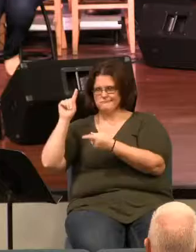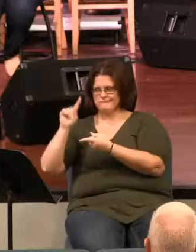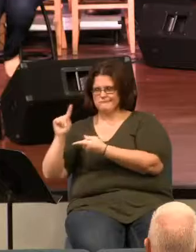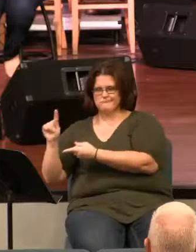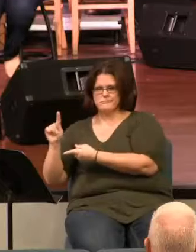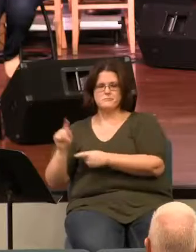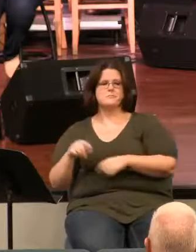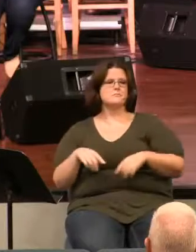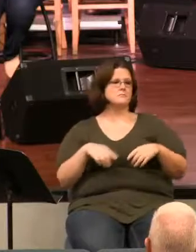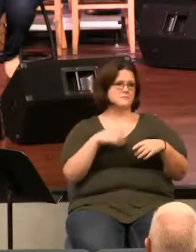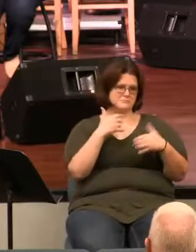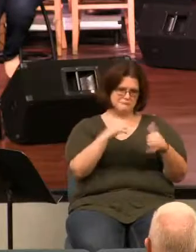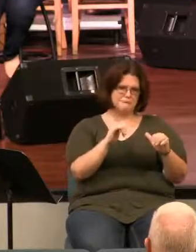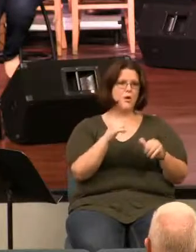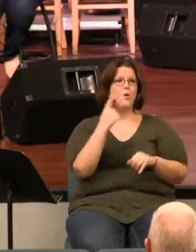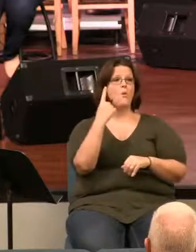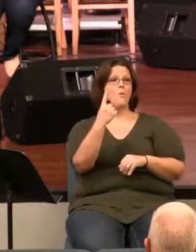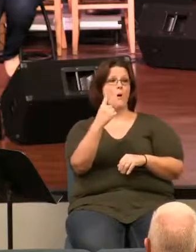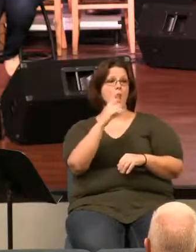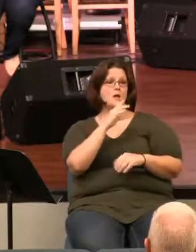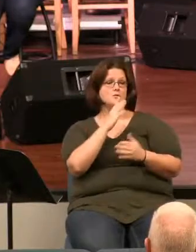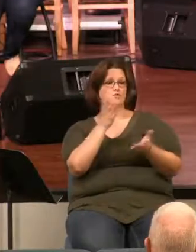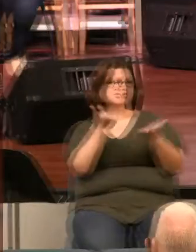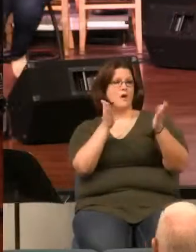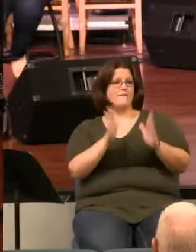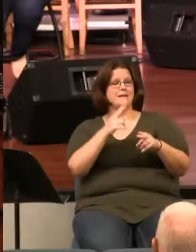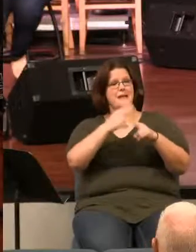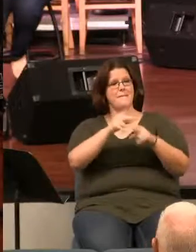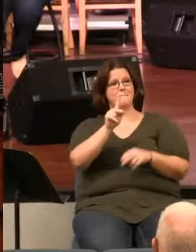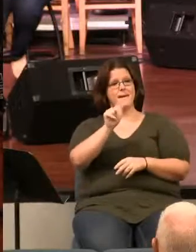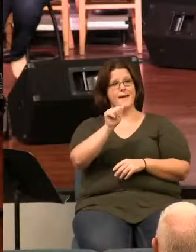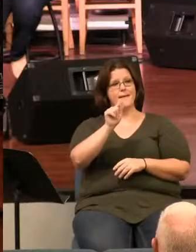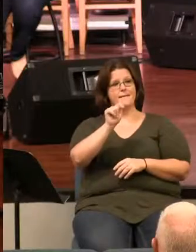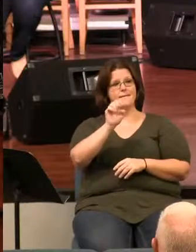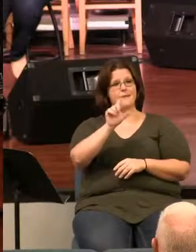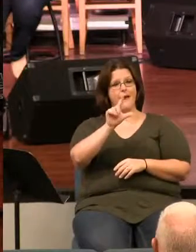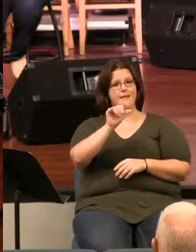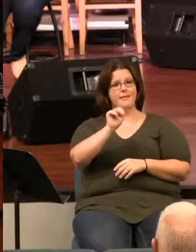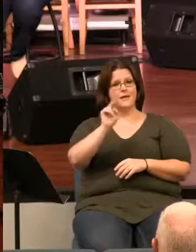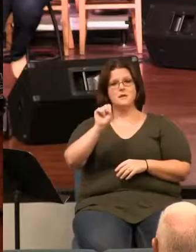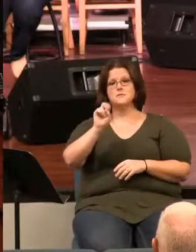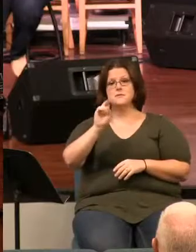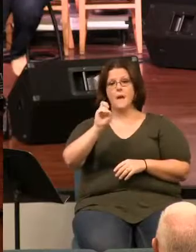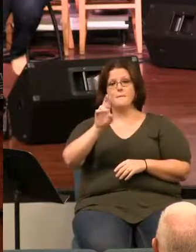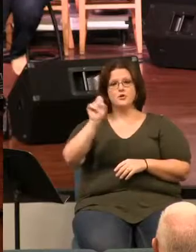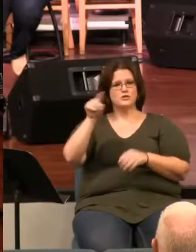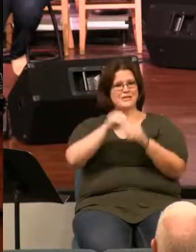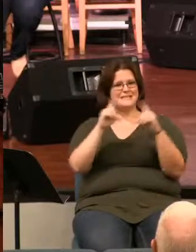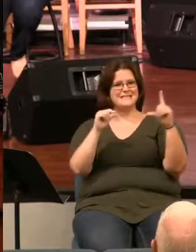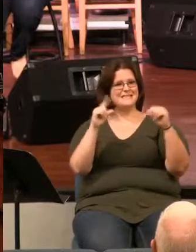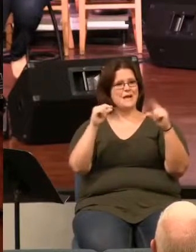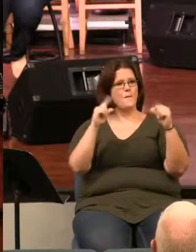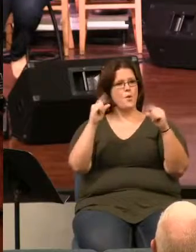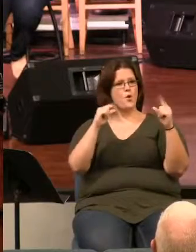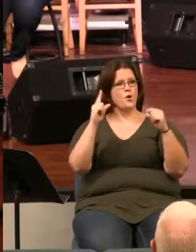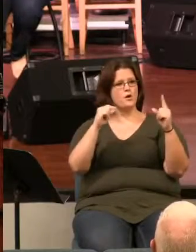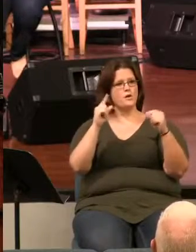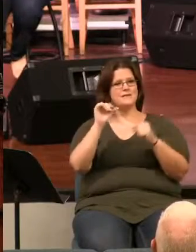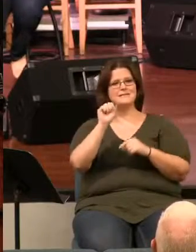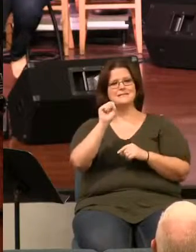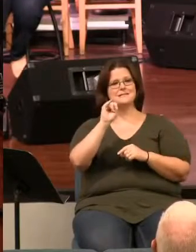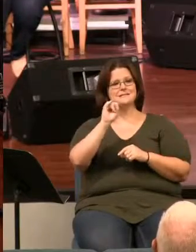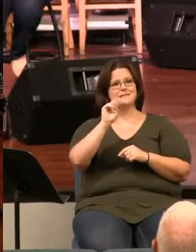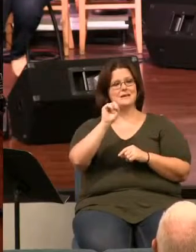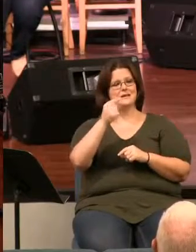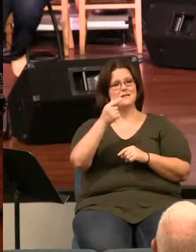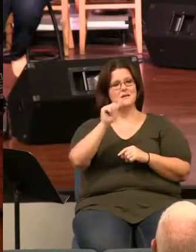Caitlin Summers. She is serving the dear Lord Jesus in Singapore. And let me just say that Singapore is like a lot of